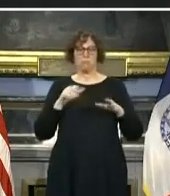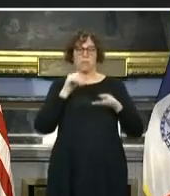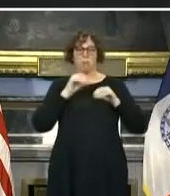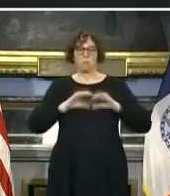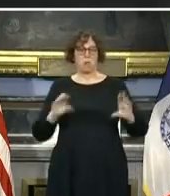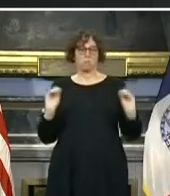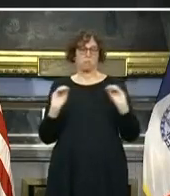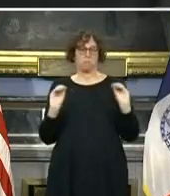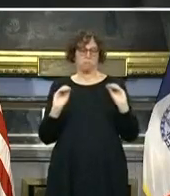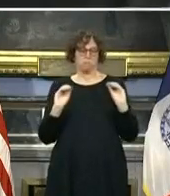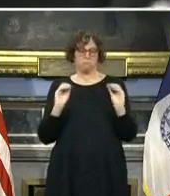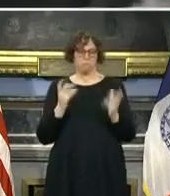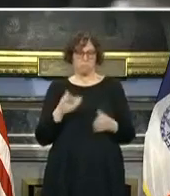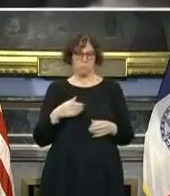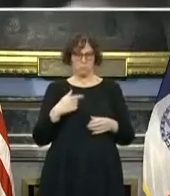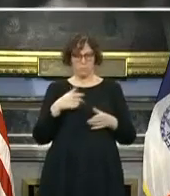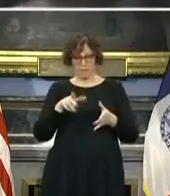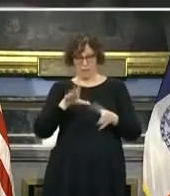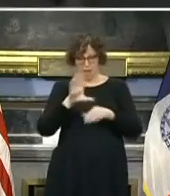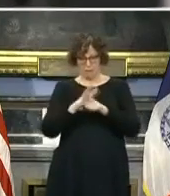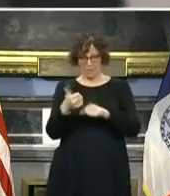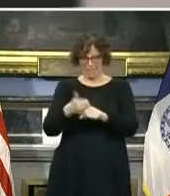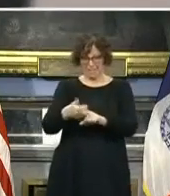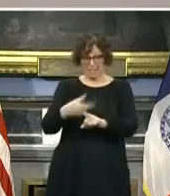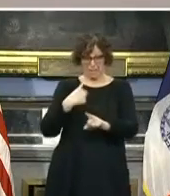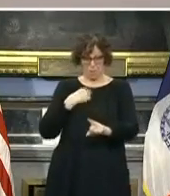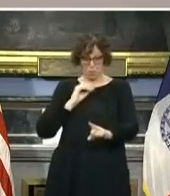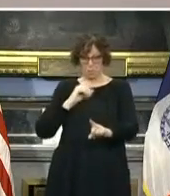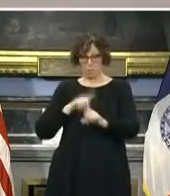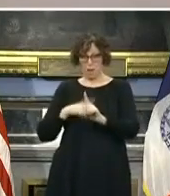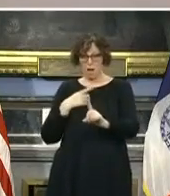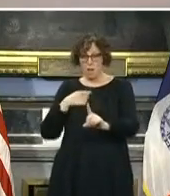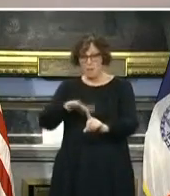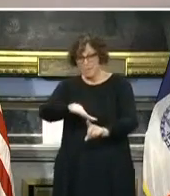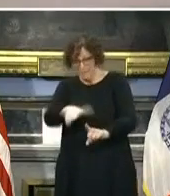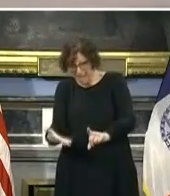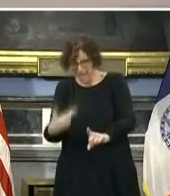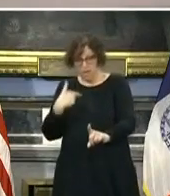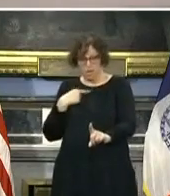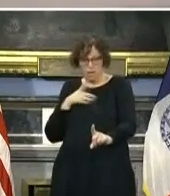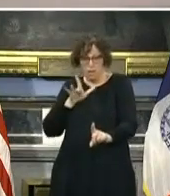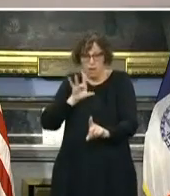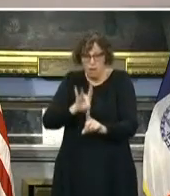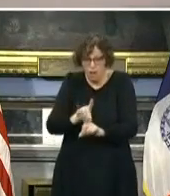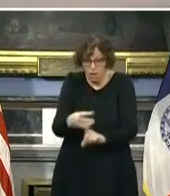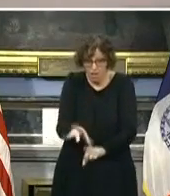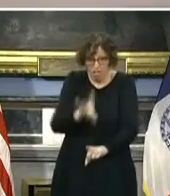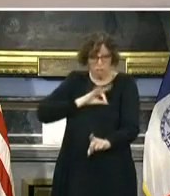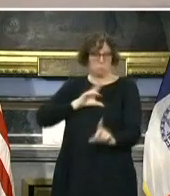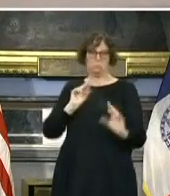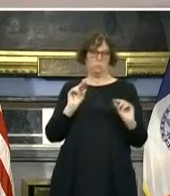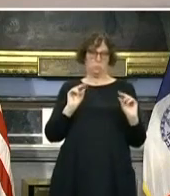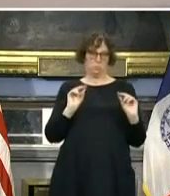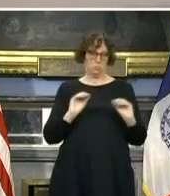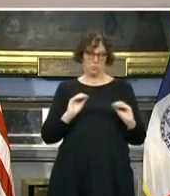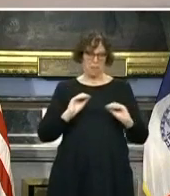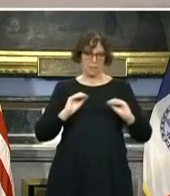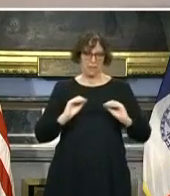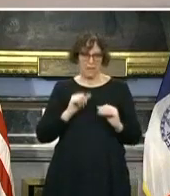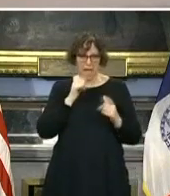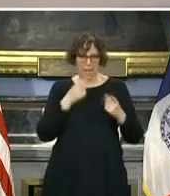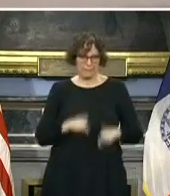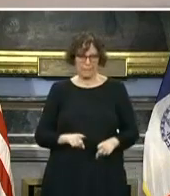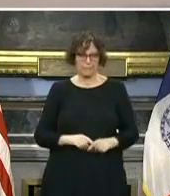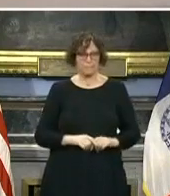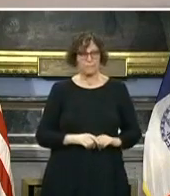Yeah, there are no special precautions that are needed to be taken with people who have died because of COVID-19. You know,